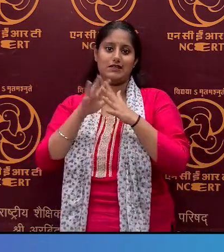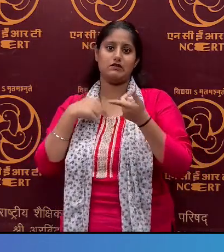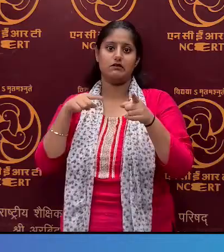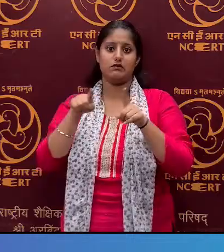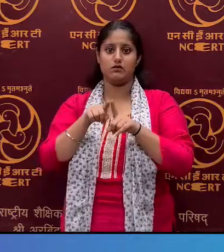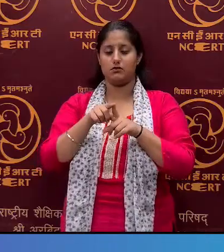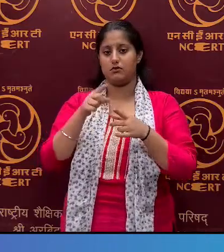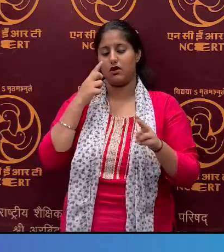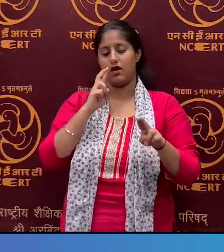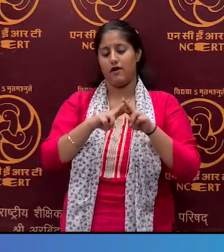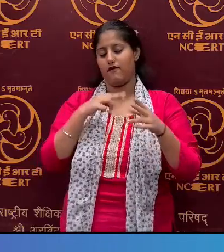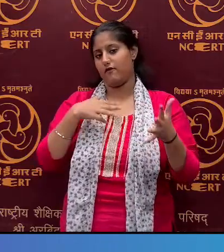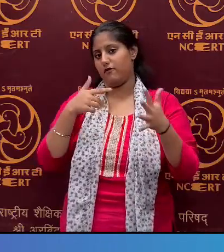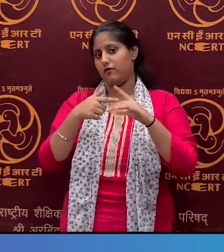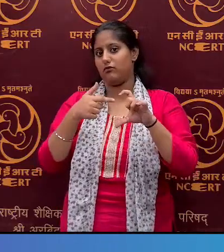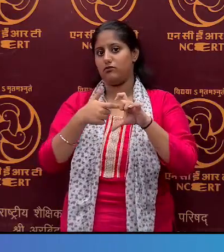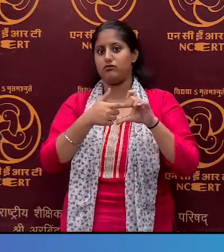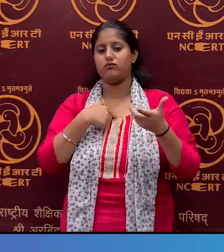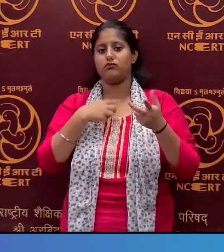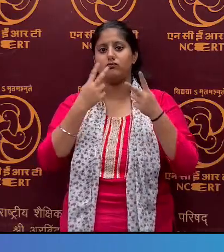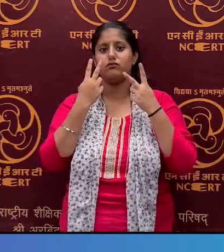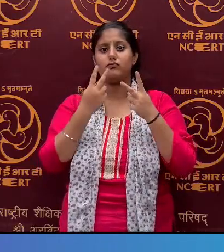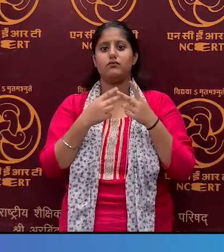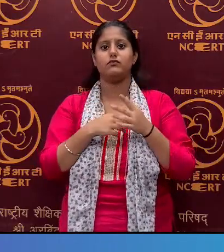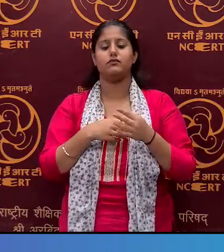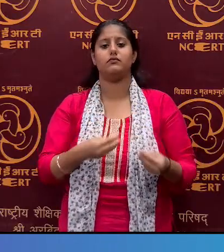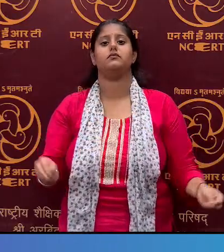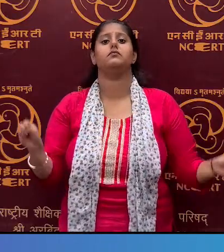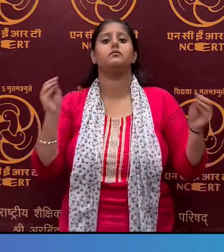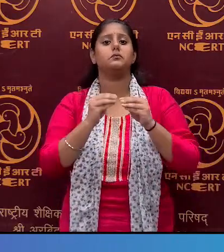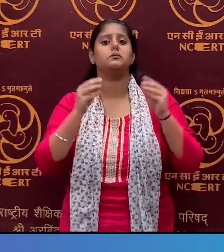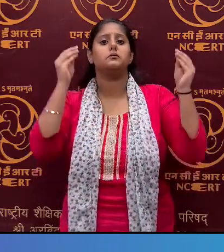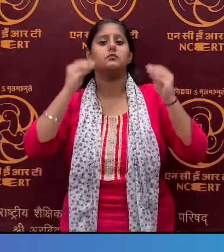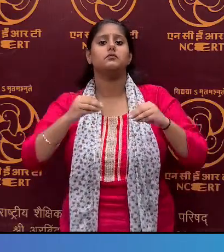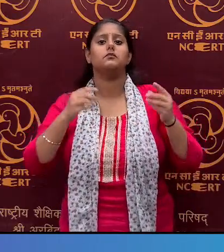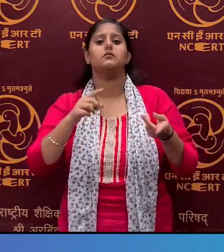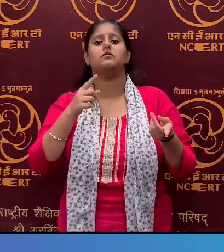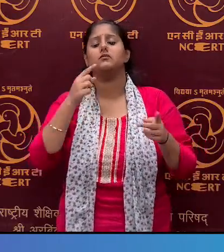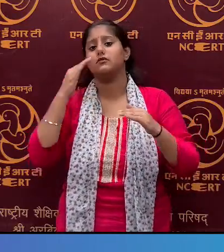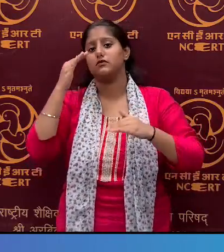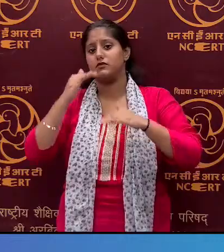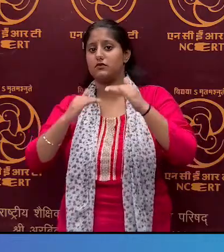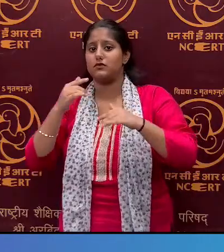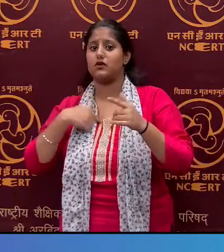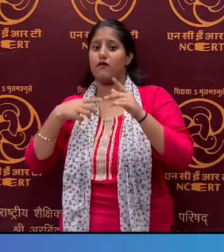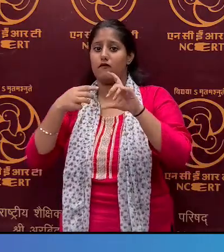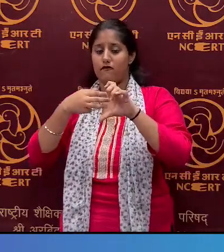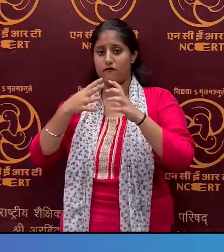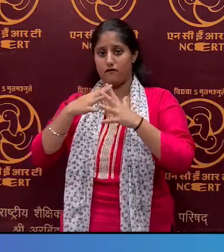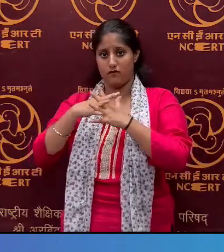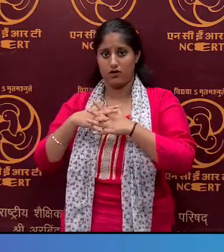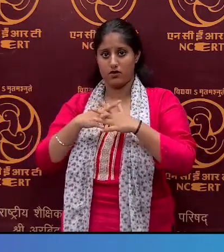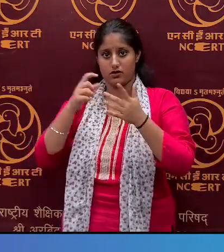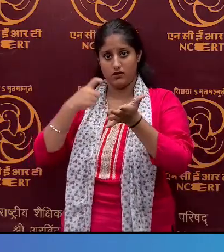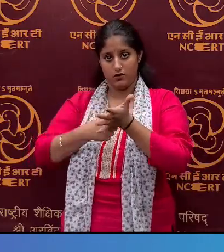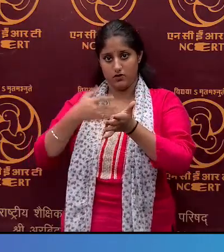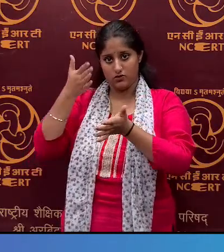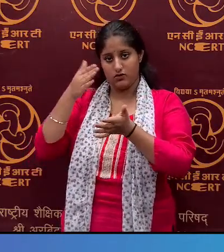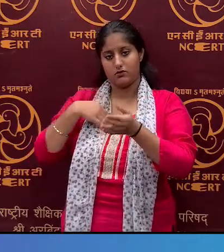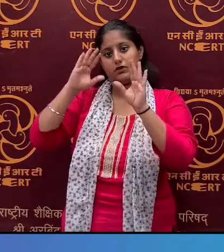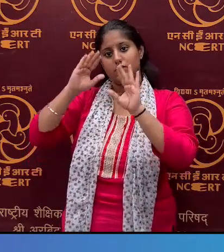northeastern states, you experience more rainfall as comparison to the western part of India, that is Rajasthan.